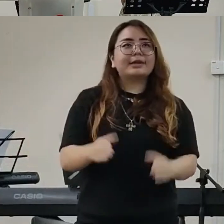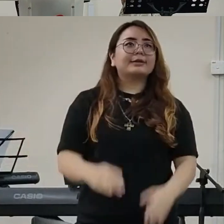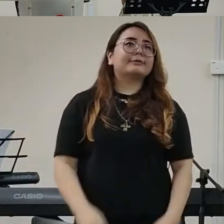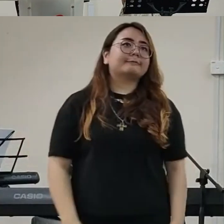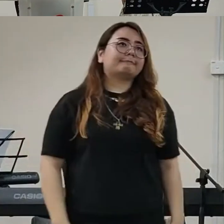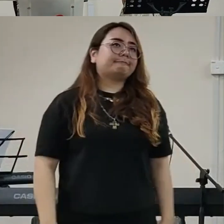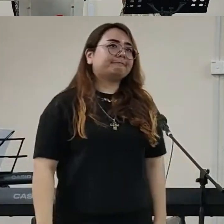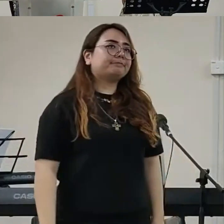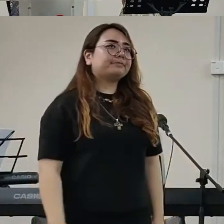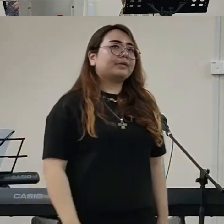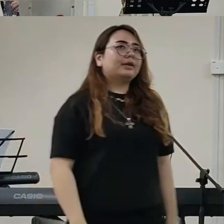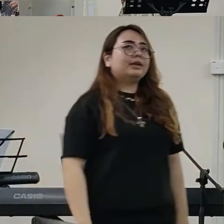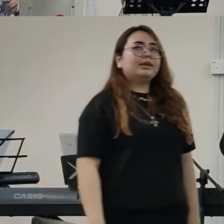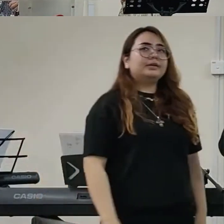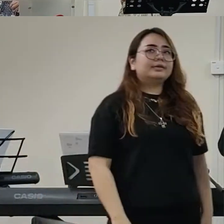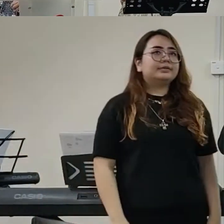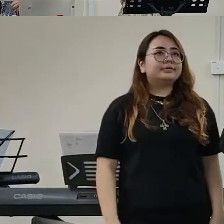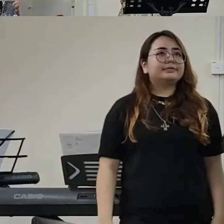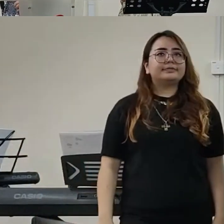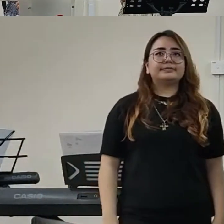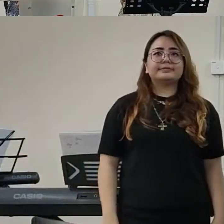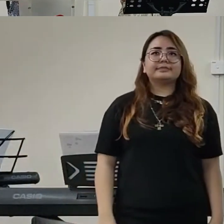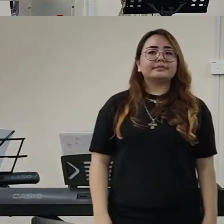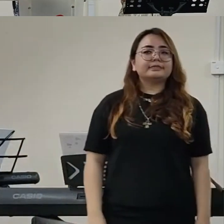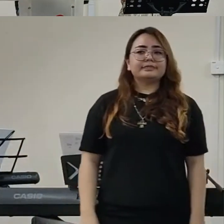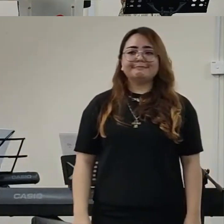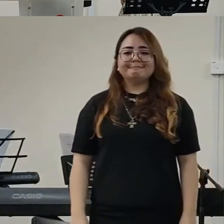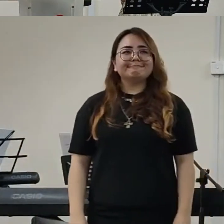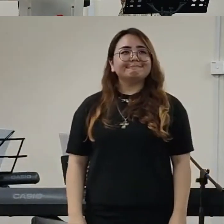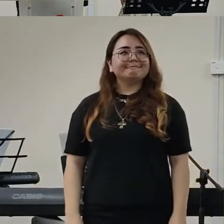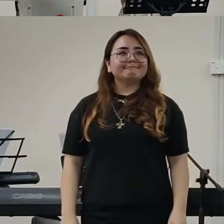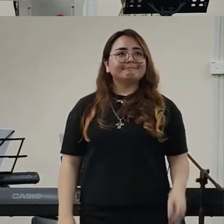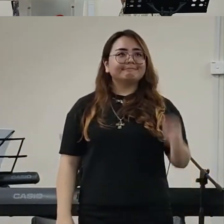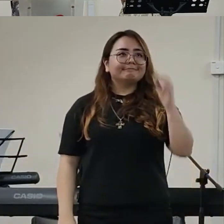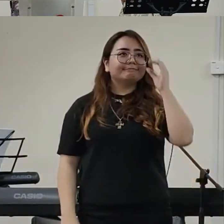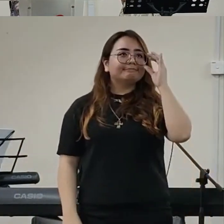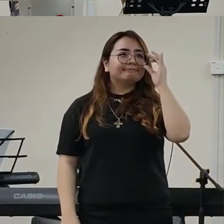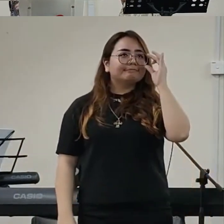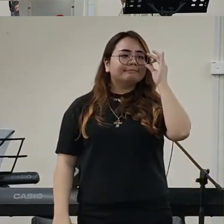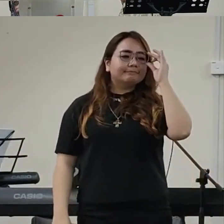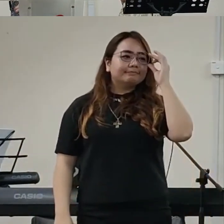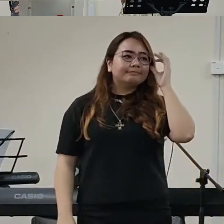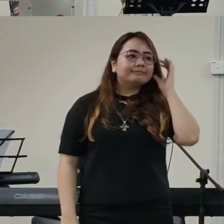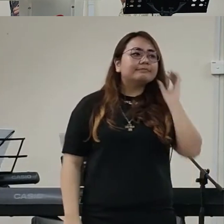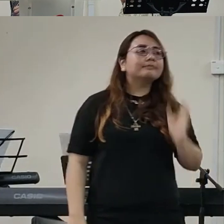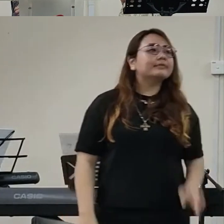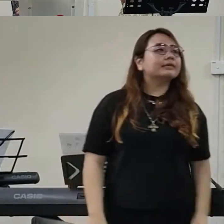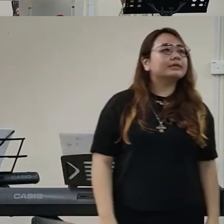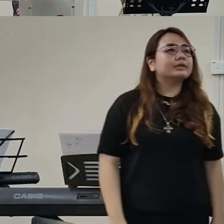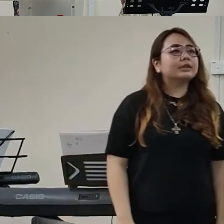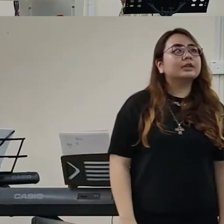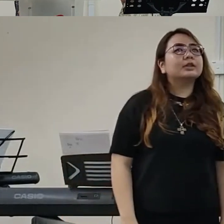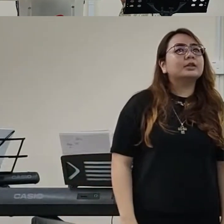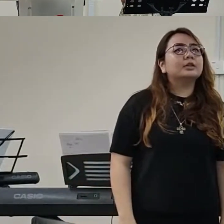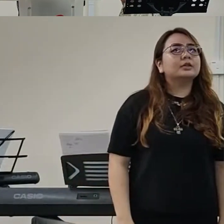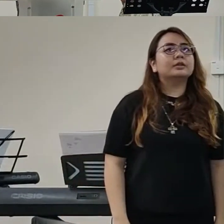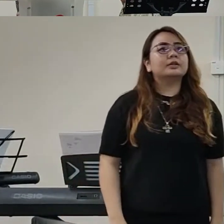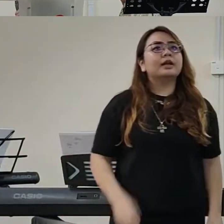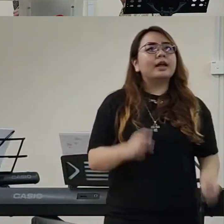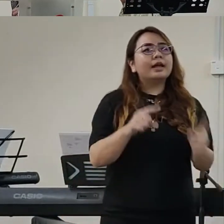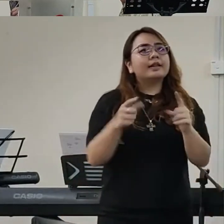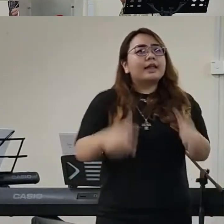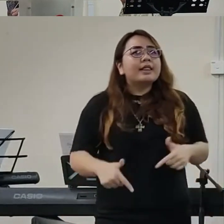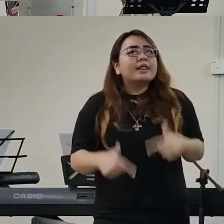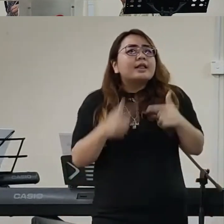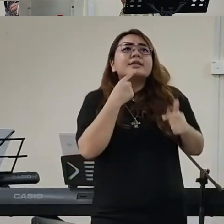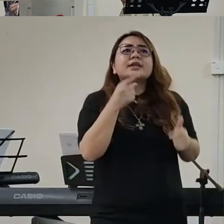for every beast of the field, because there was no shepherd, nor did my shepherd search for my flock, but